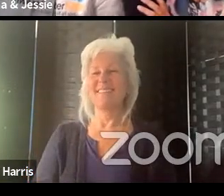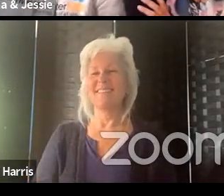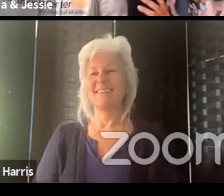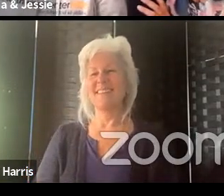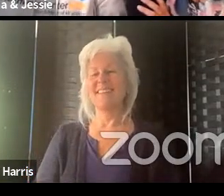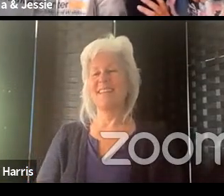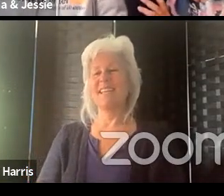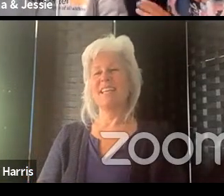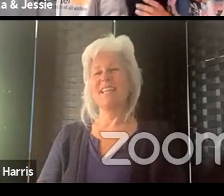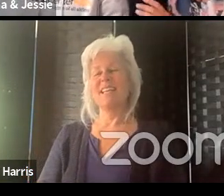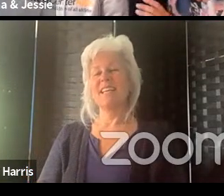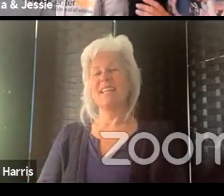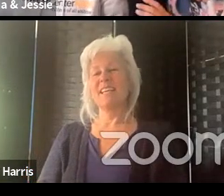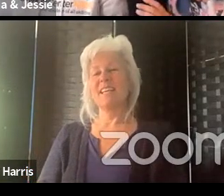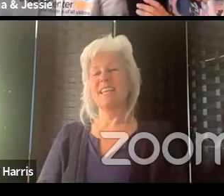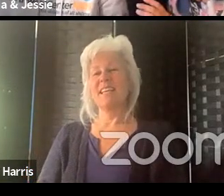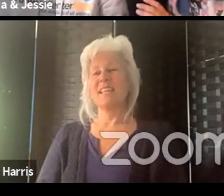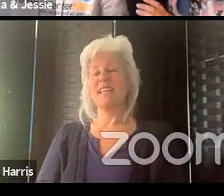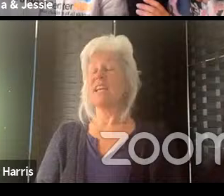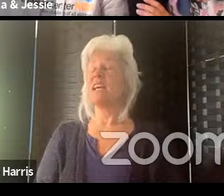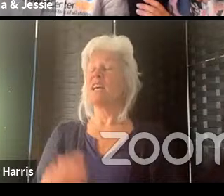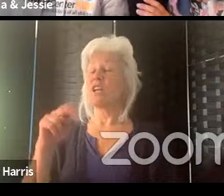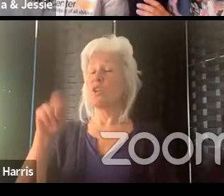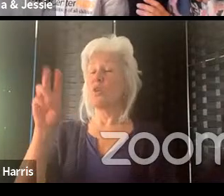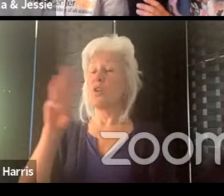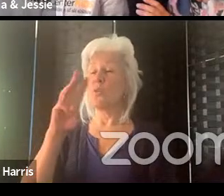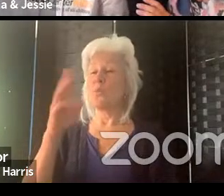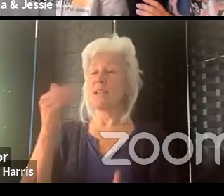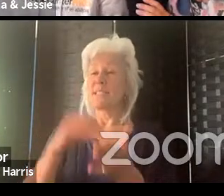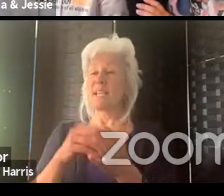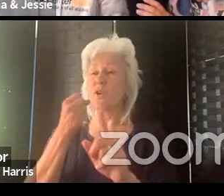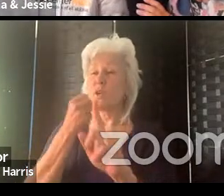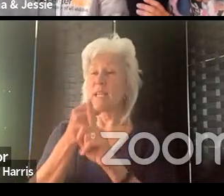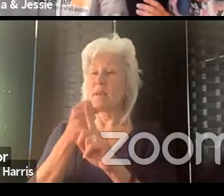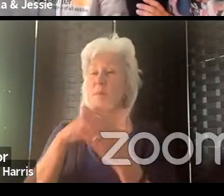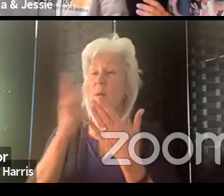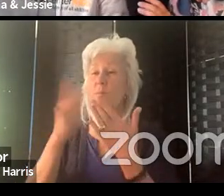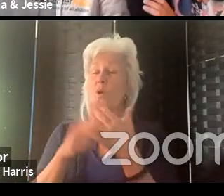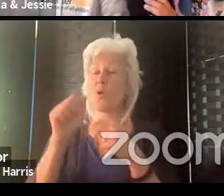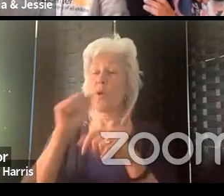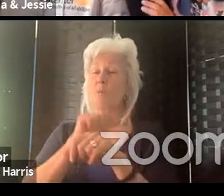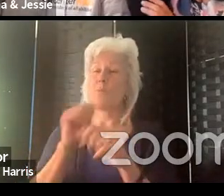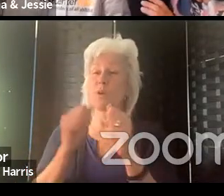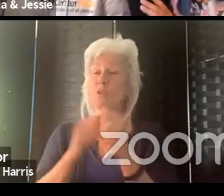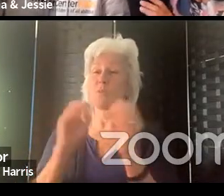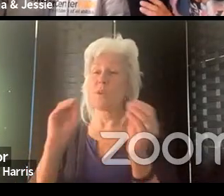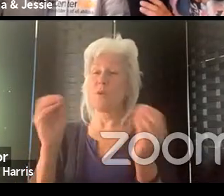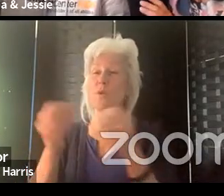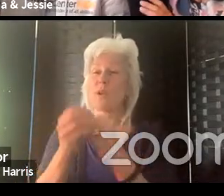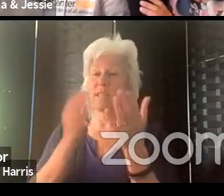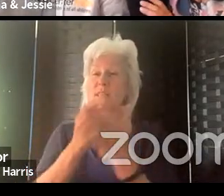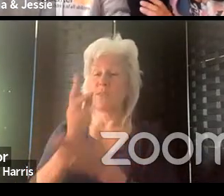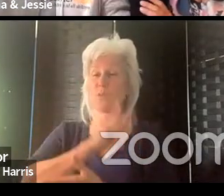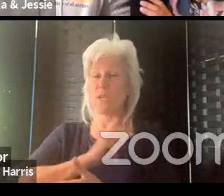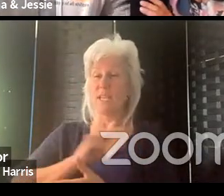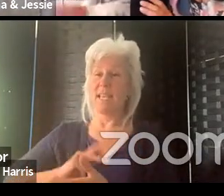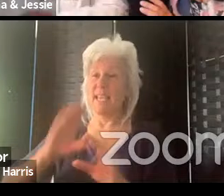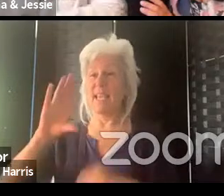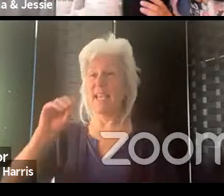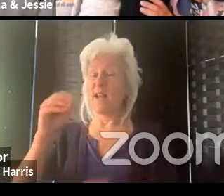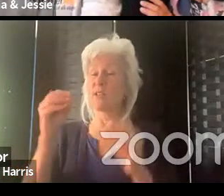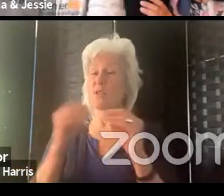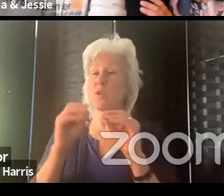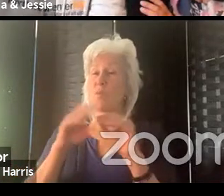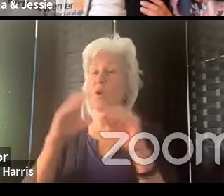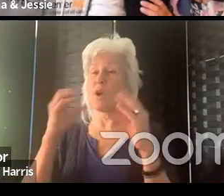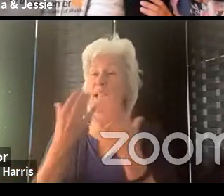So Asha, as you know, Northwest Center's Impact Program works with organizations throughout King County so that more classrooms can include children